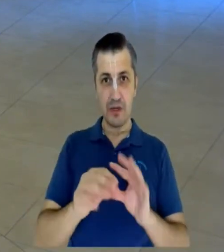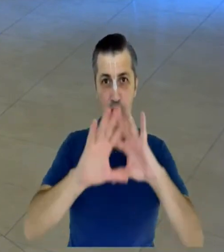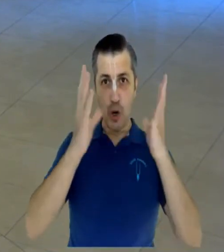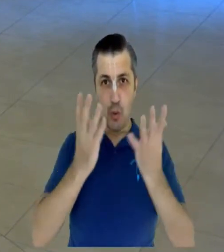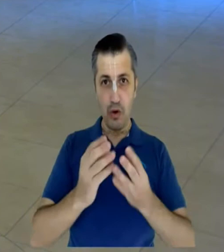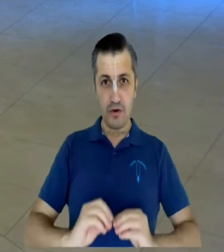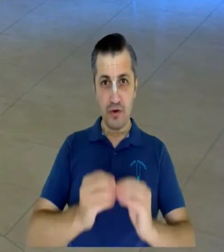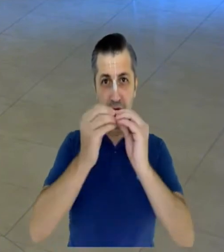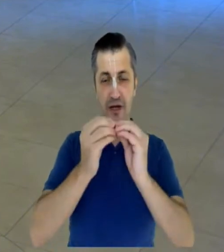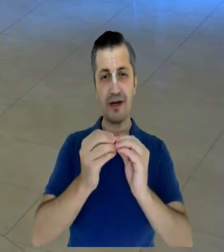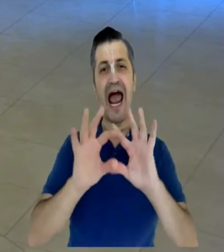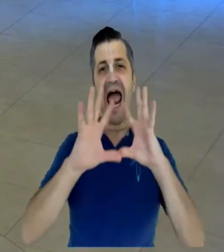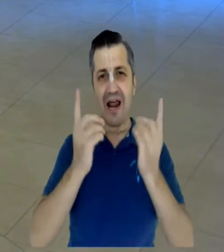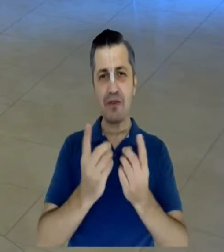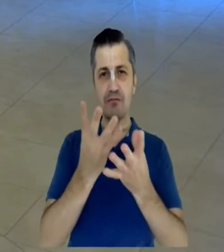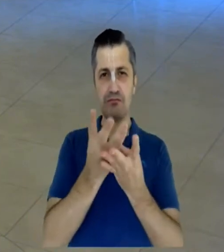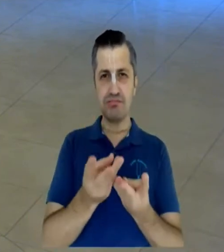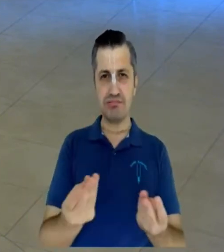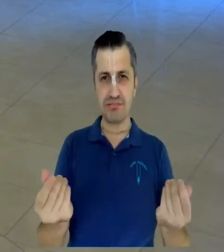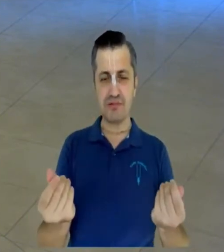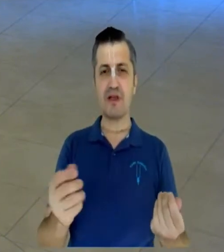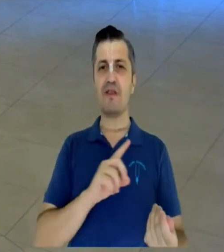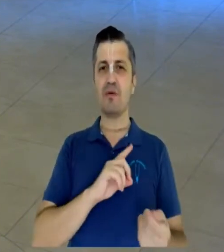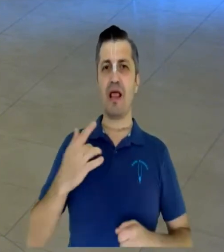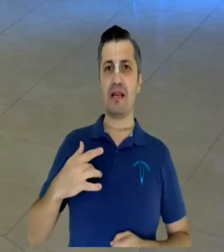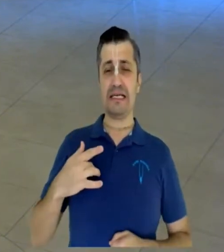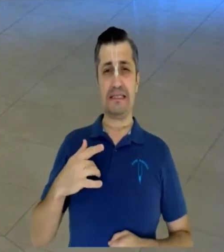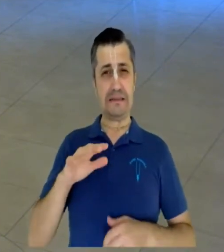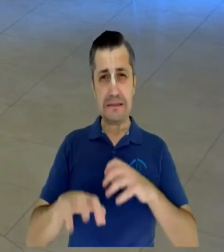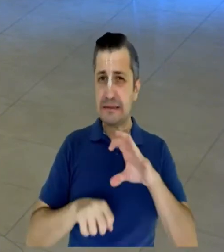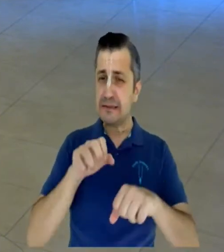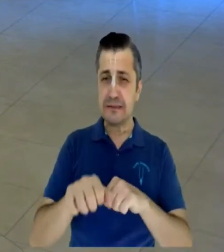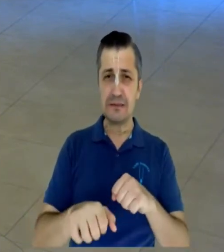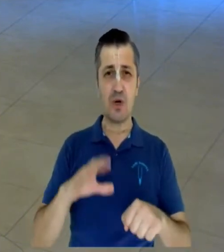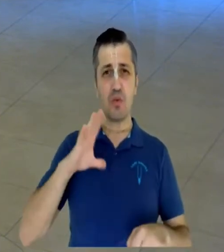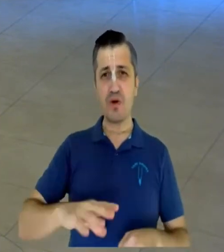to survive as well. So we can't have foodstuff without